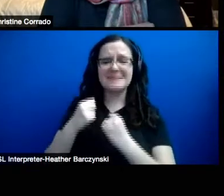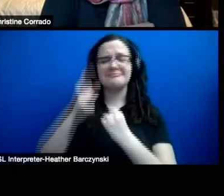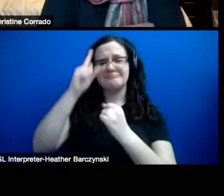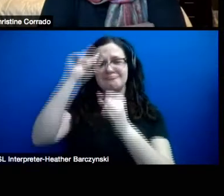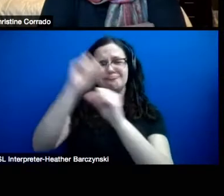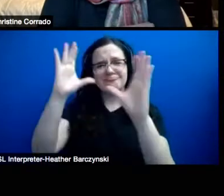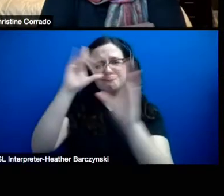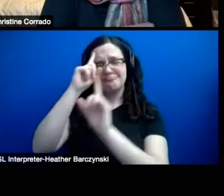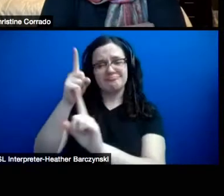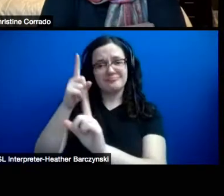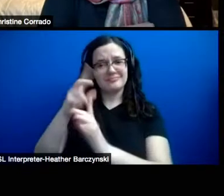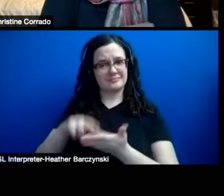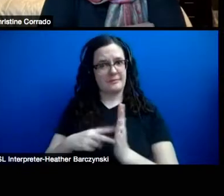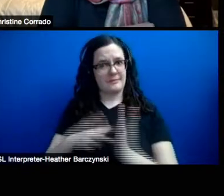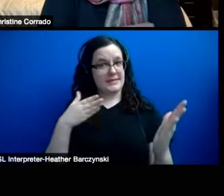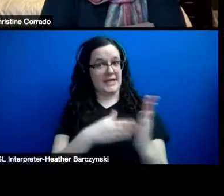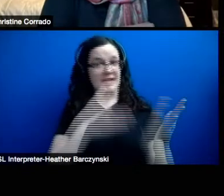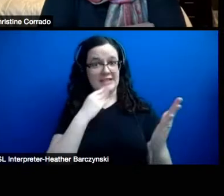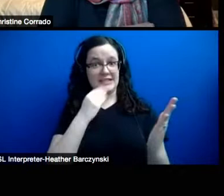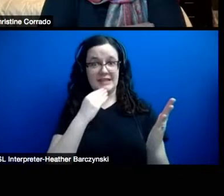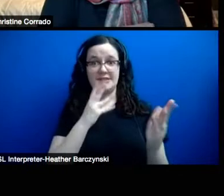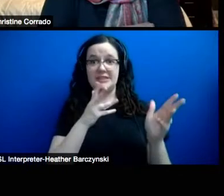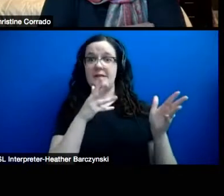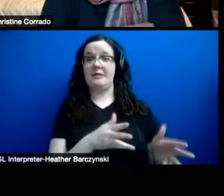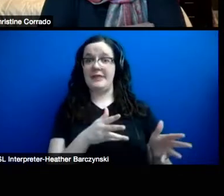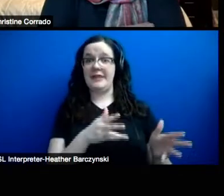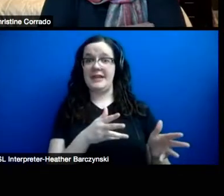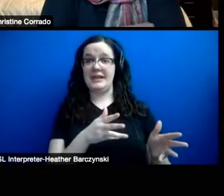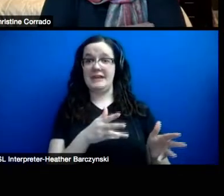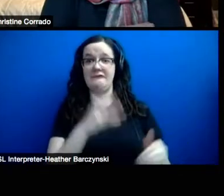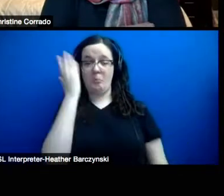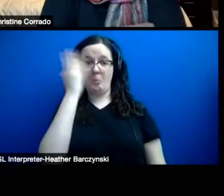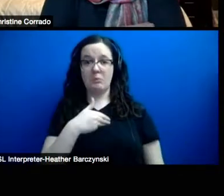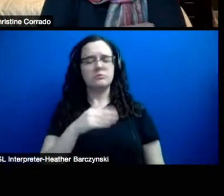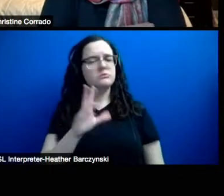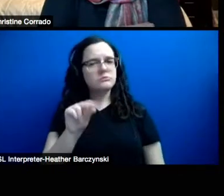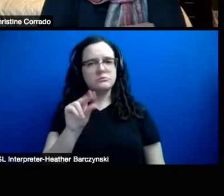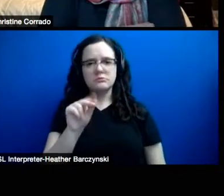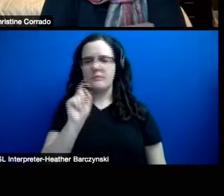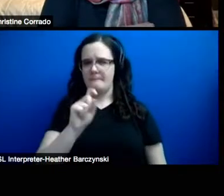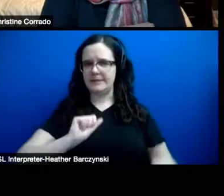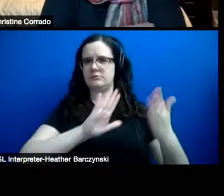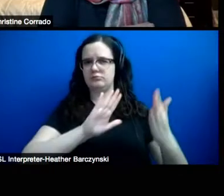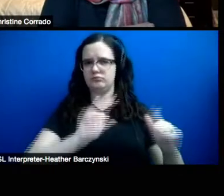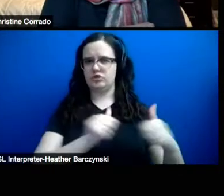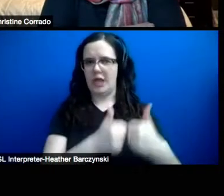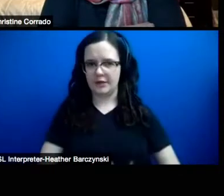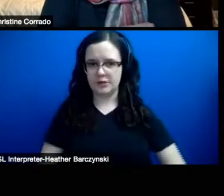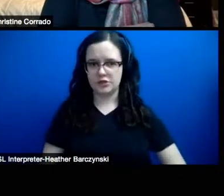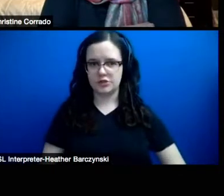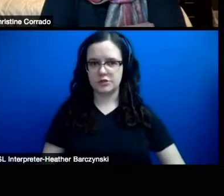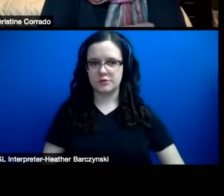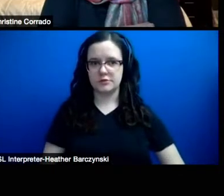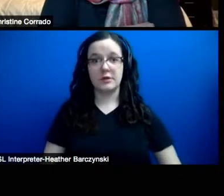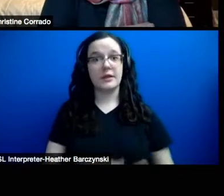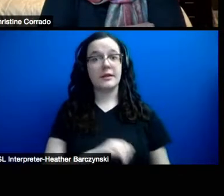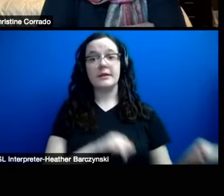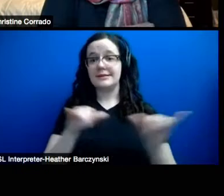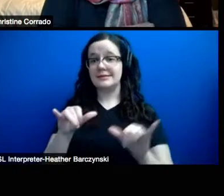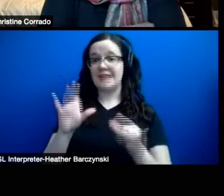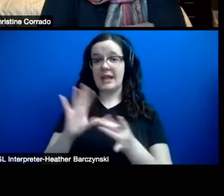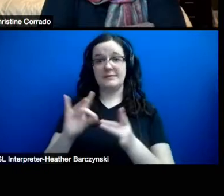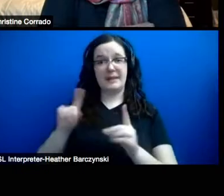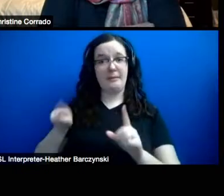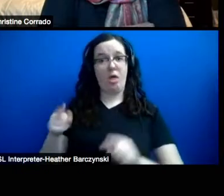anti-Semitism to stand unchallenged, any more than we can allow demonizing statements directed at other